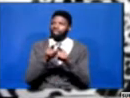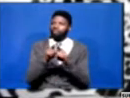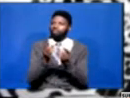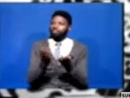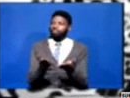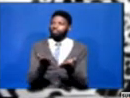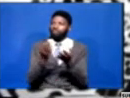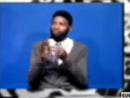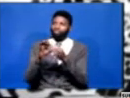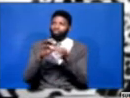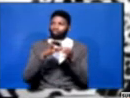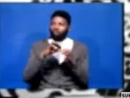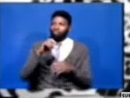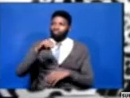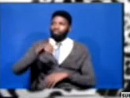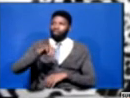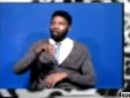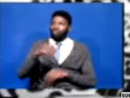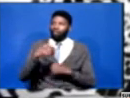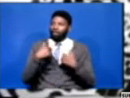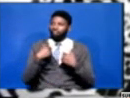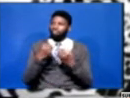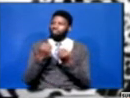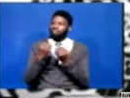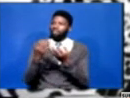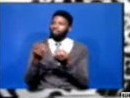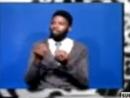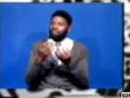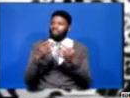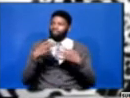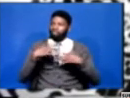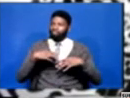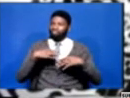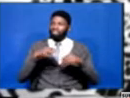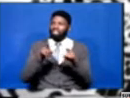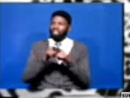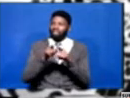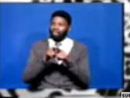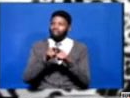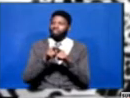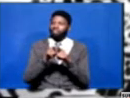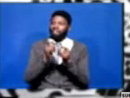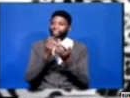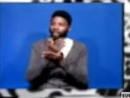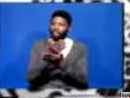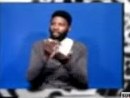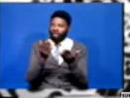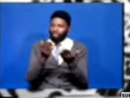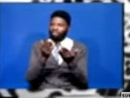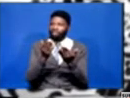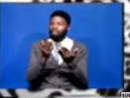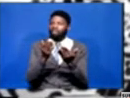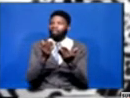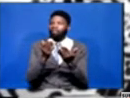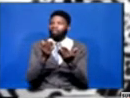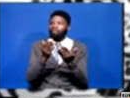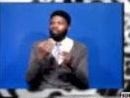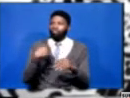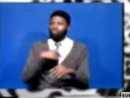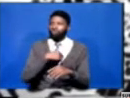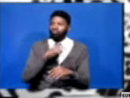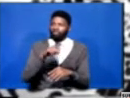in this county. There are a lot of undercurrent issues that we need to address so that we harness the potential that lies within the